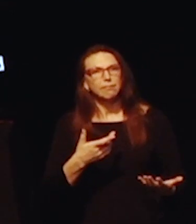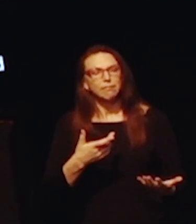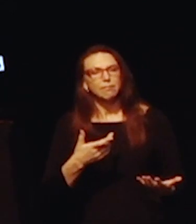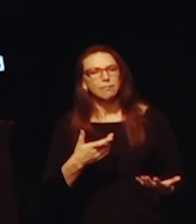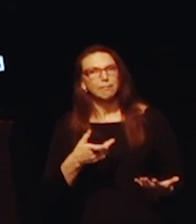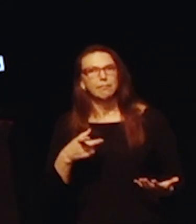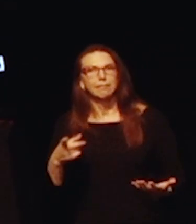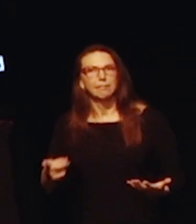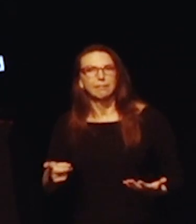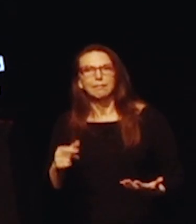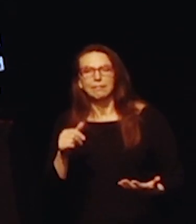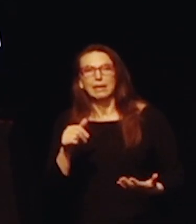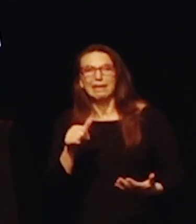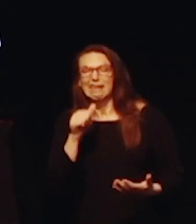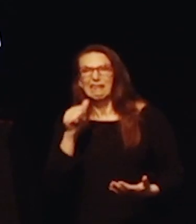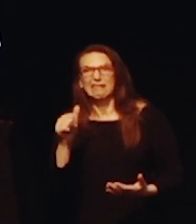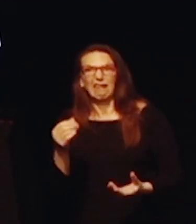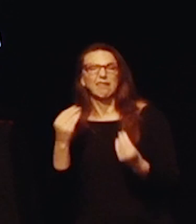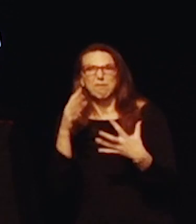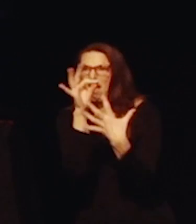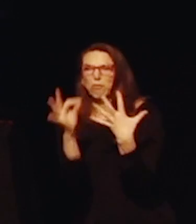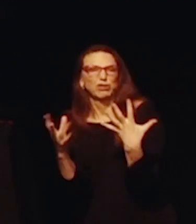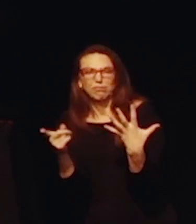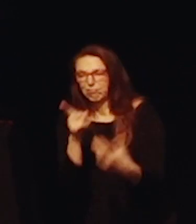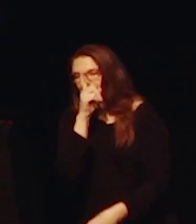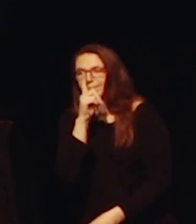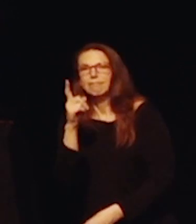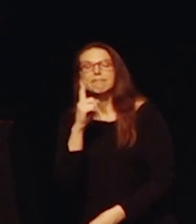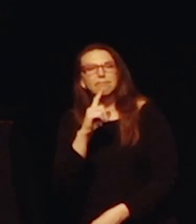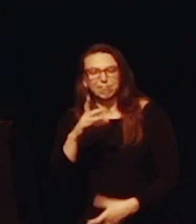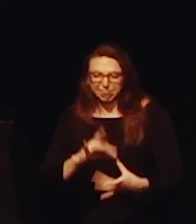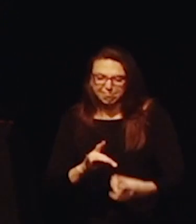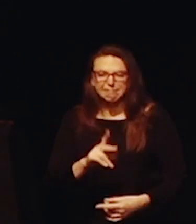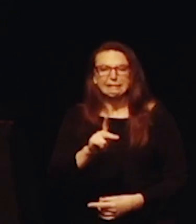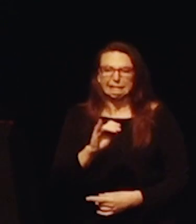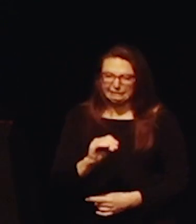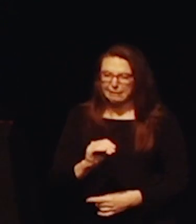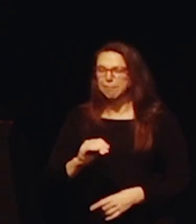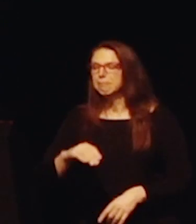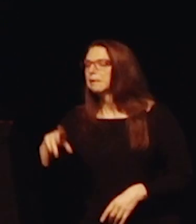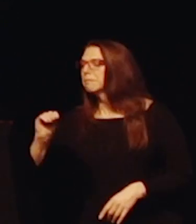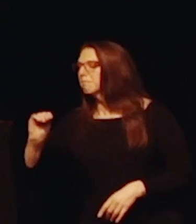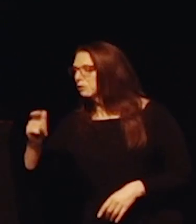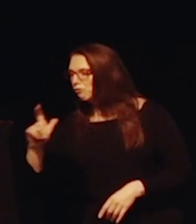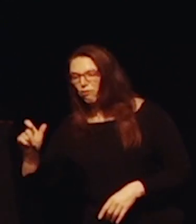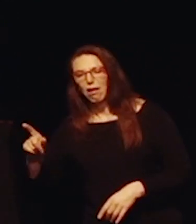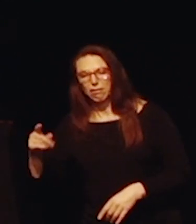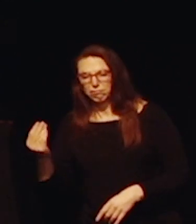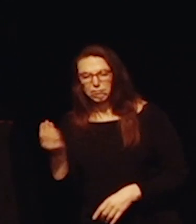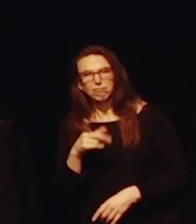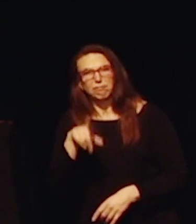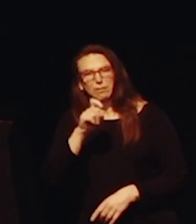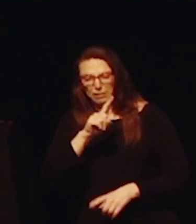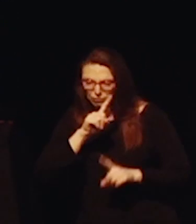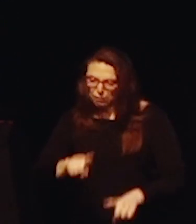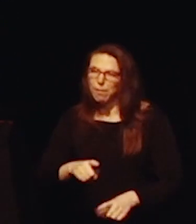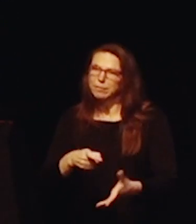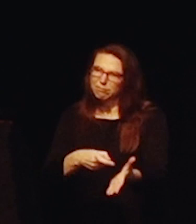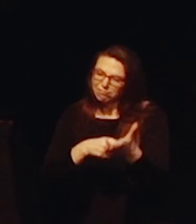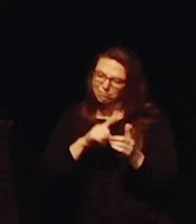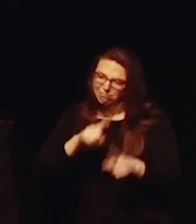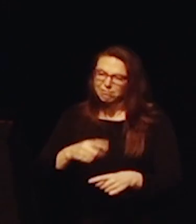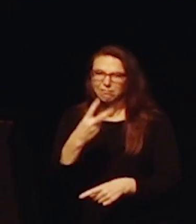he didn't give me option, basically. He said, he talked about Kim and Michelle, and he says, we need to go and see them, and I